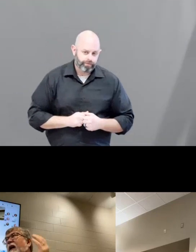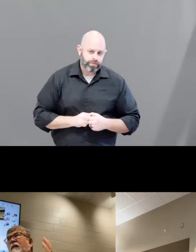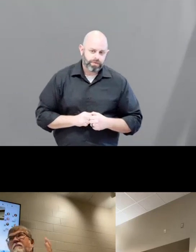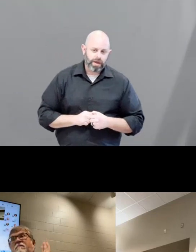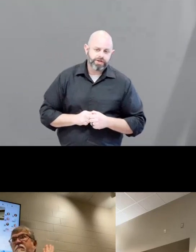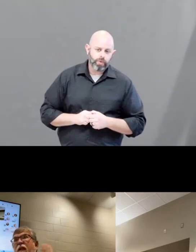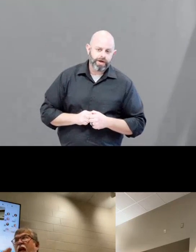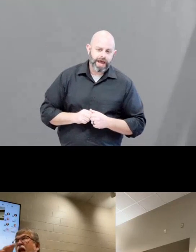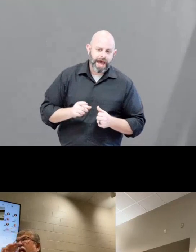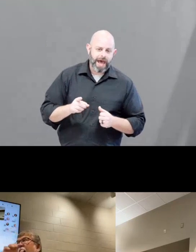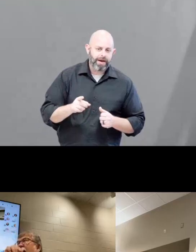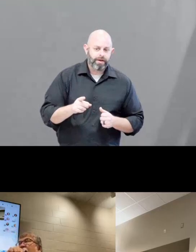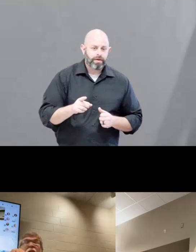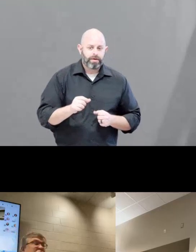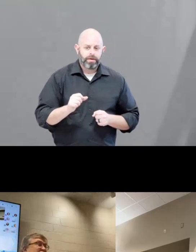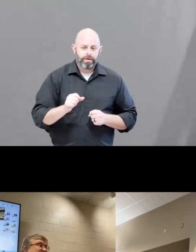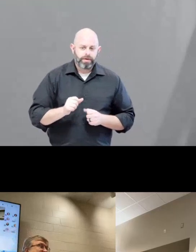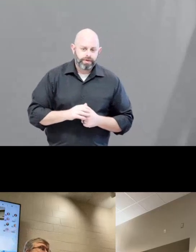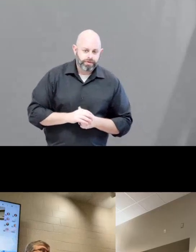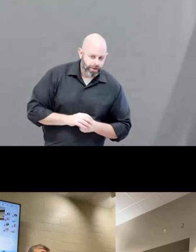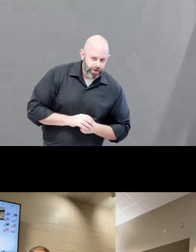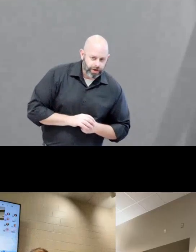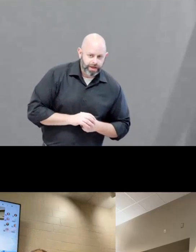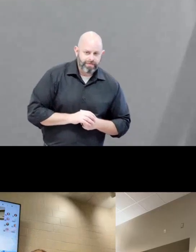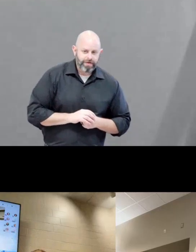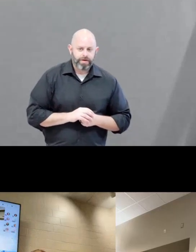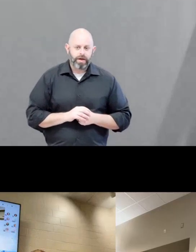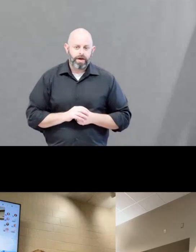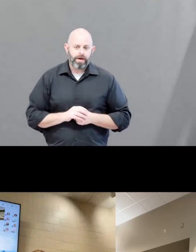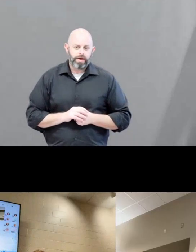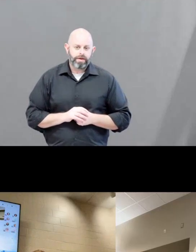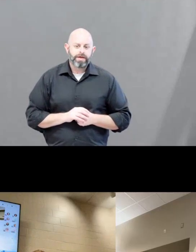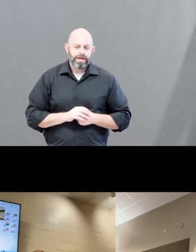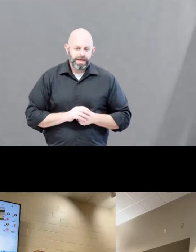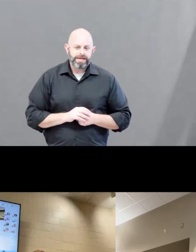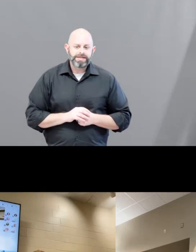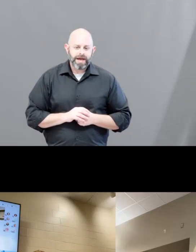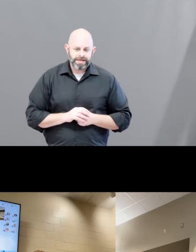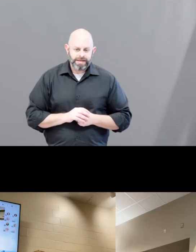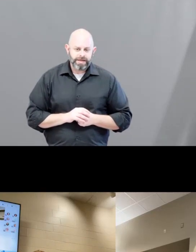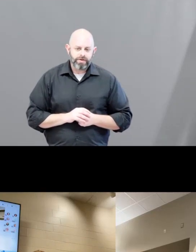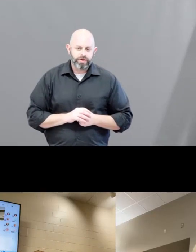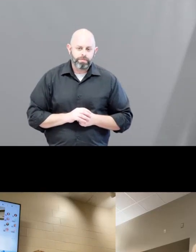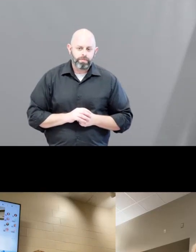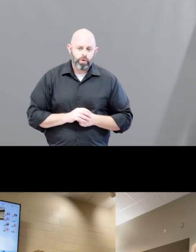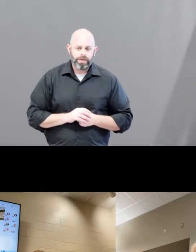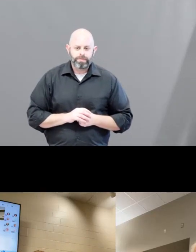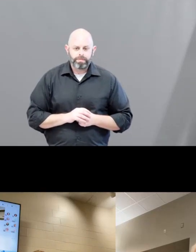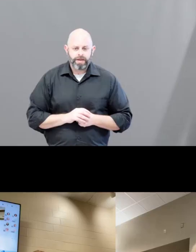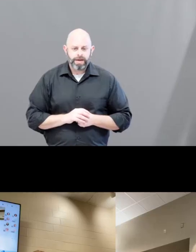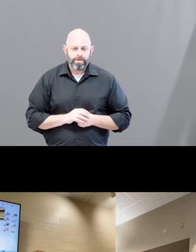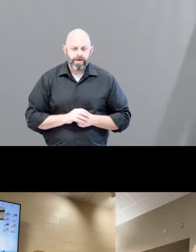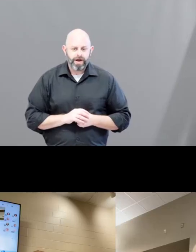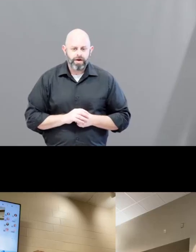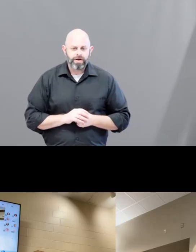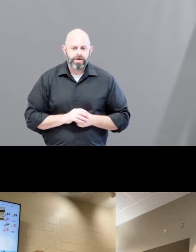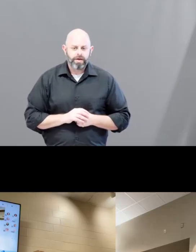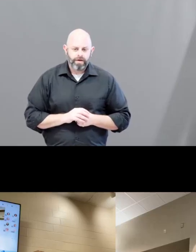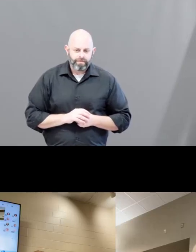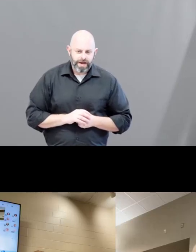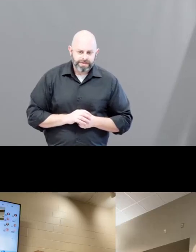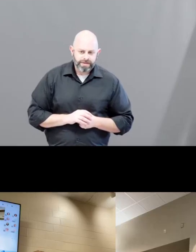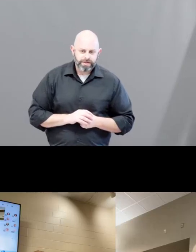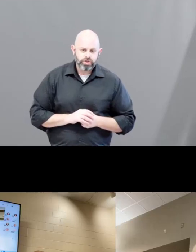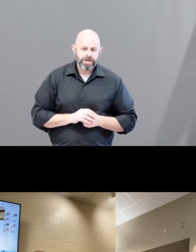Question. I just wanted to add, sorry, Kevin. NTID, there's a woman by the name of